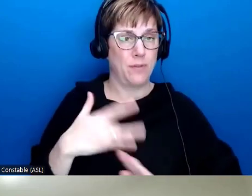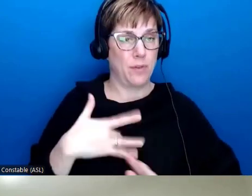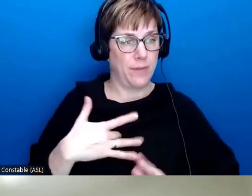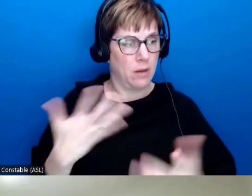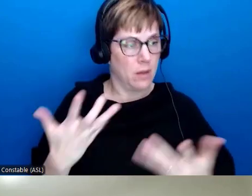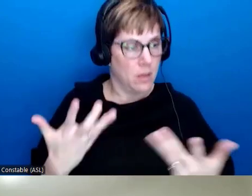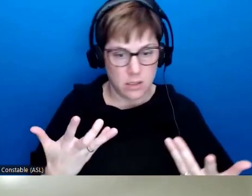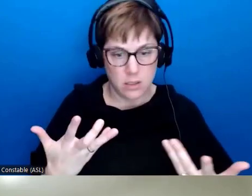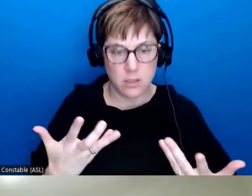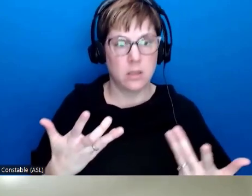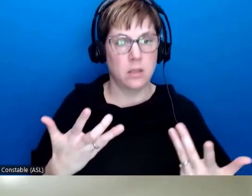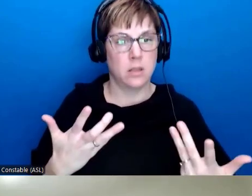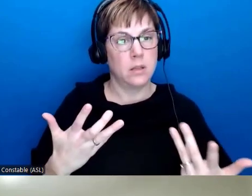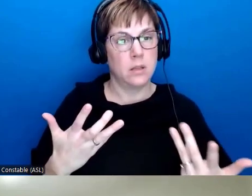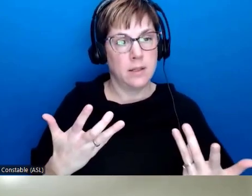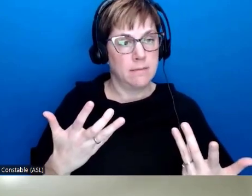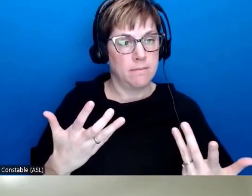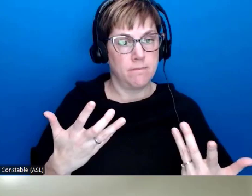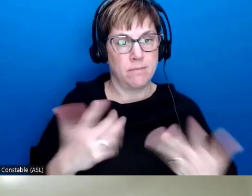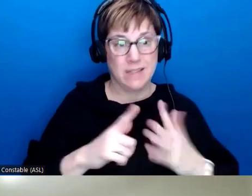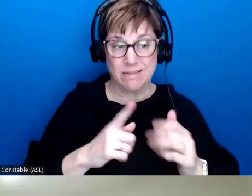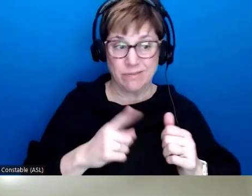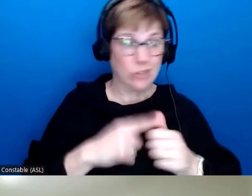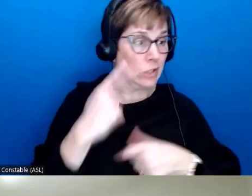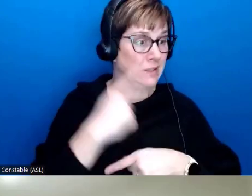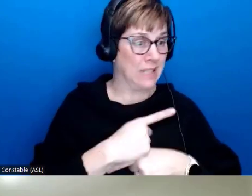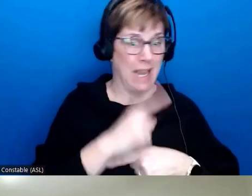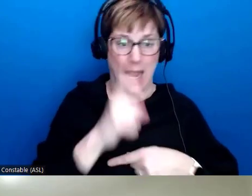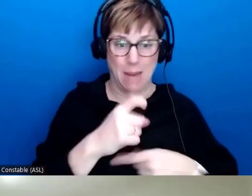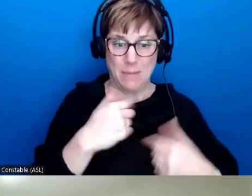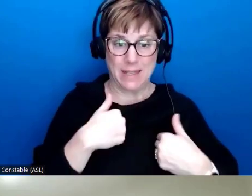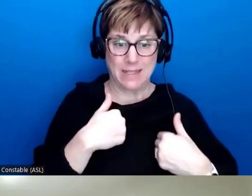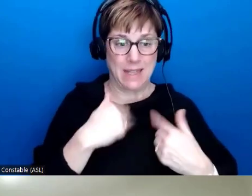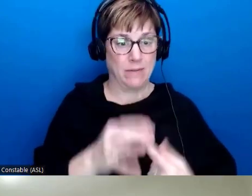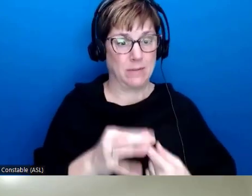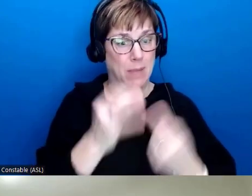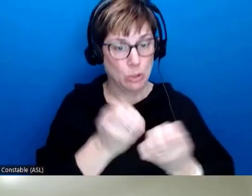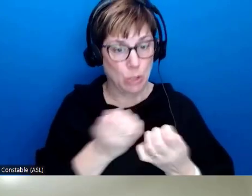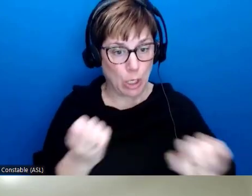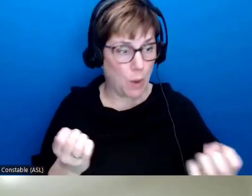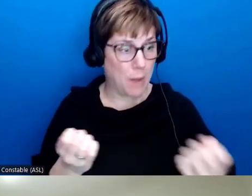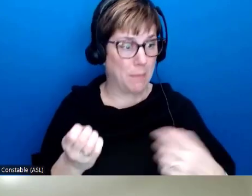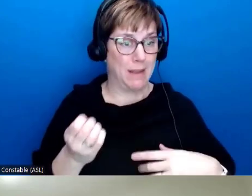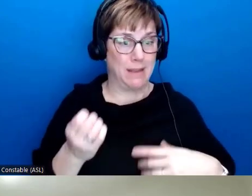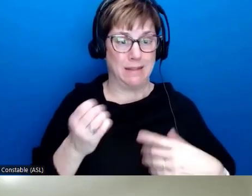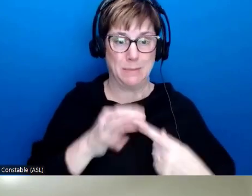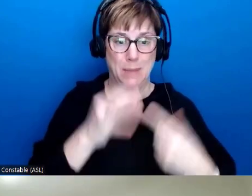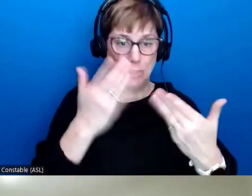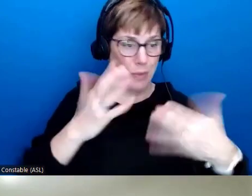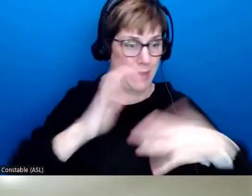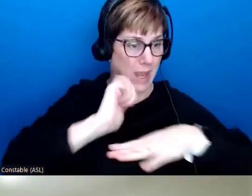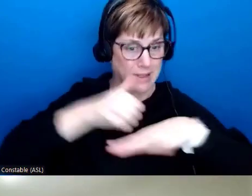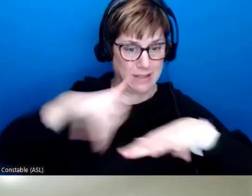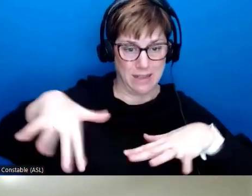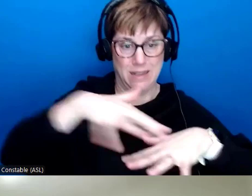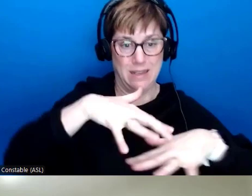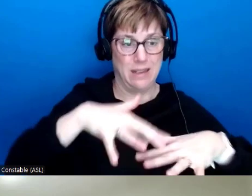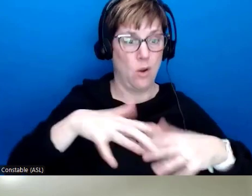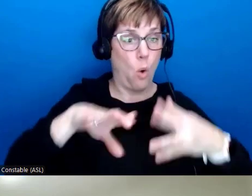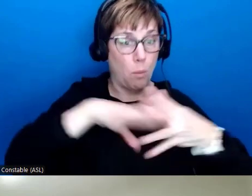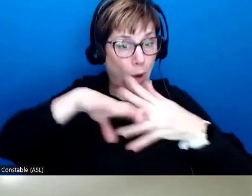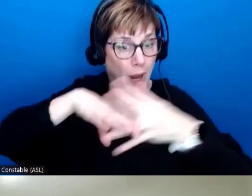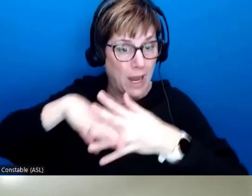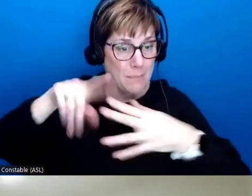from day one you're going to need certain equipment to perform your job, or certain break times, things